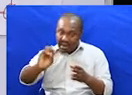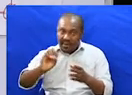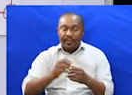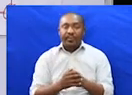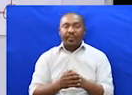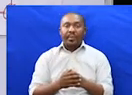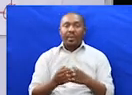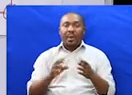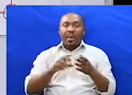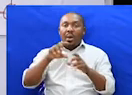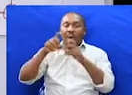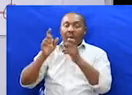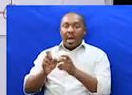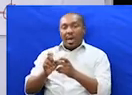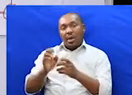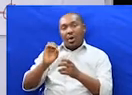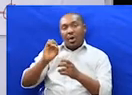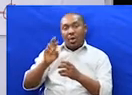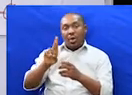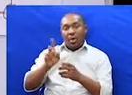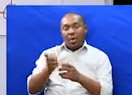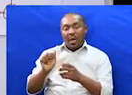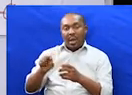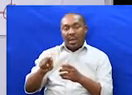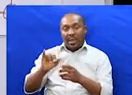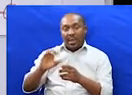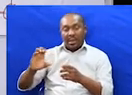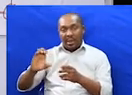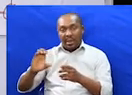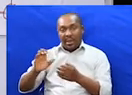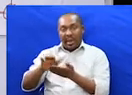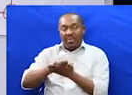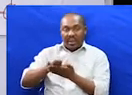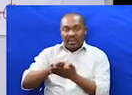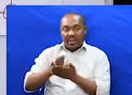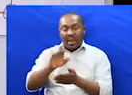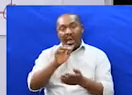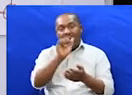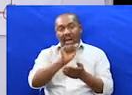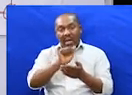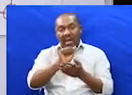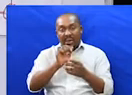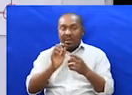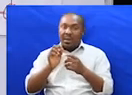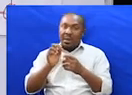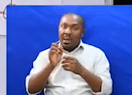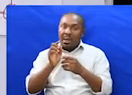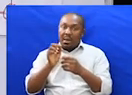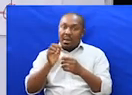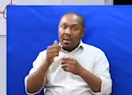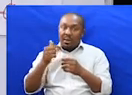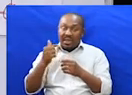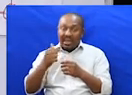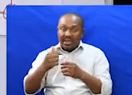organic base of DNA are adenine, thymine, cytosine, and guanine.